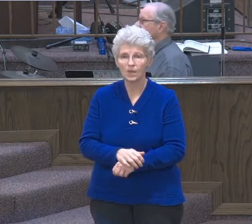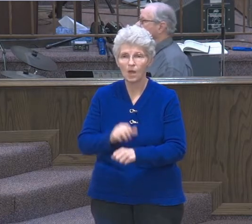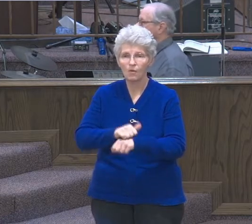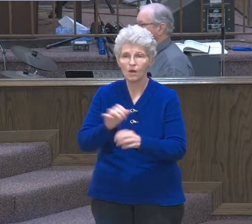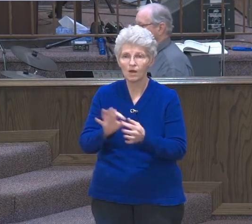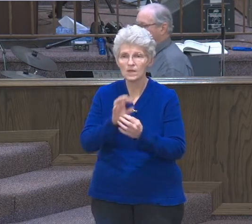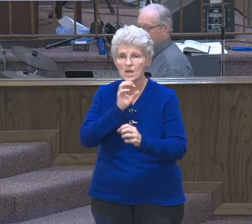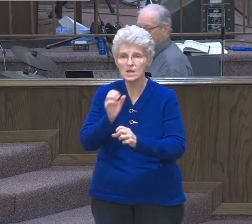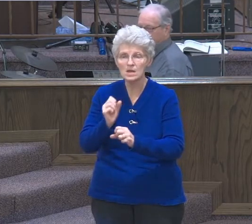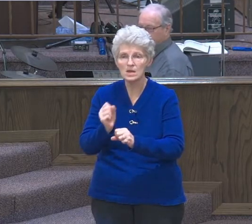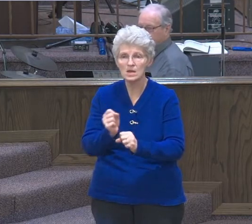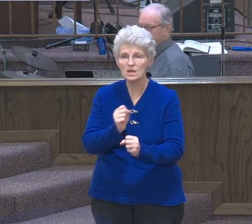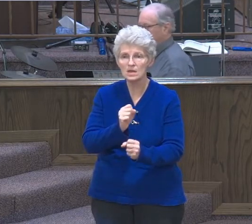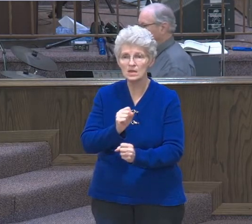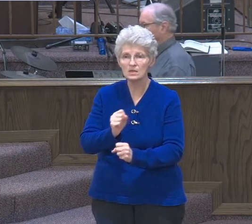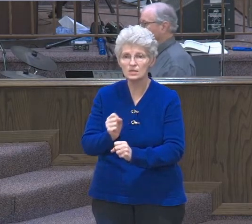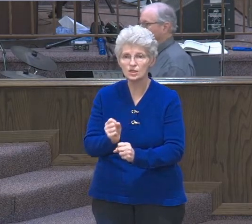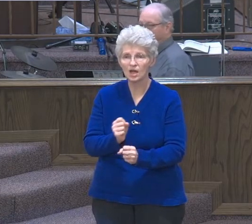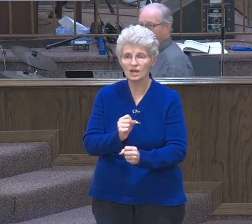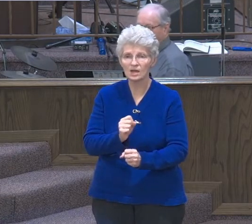Rock of